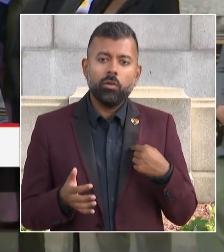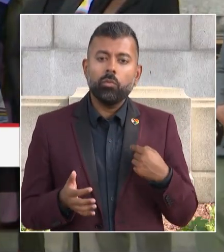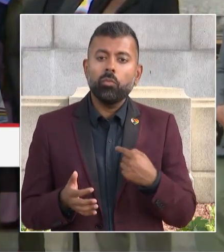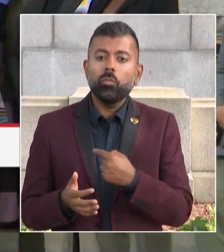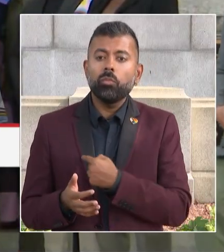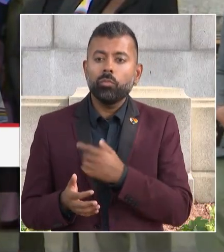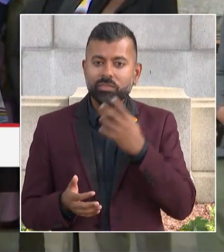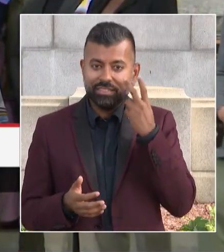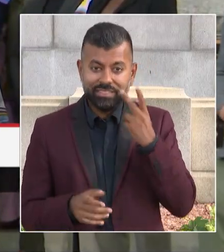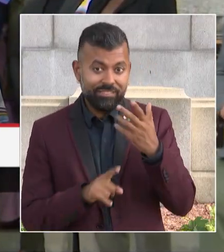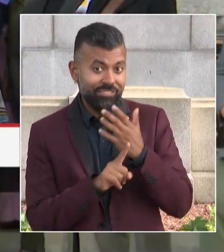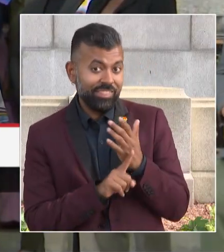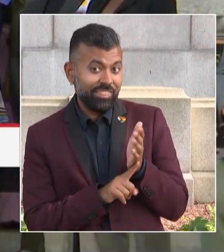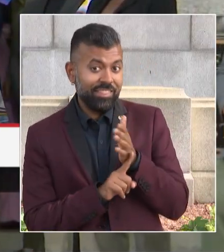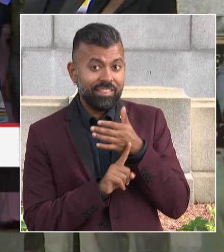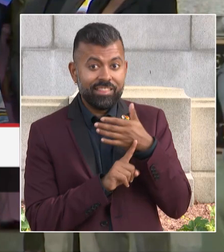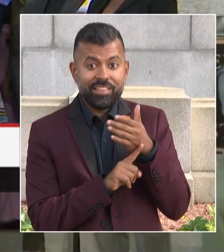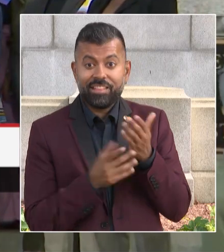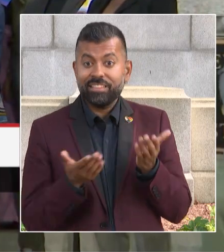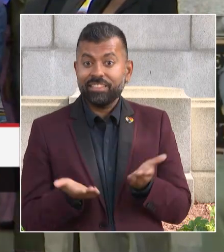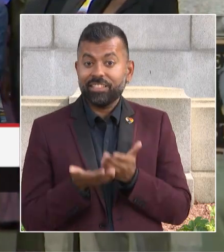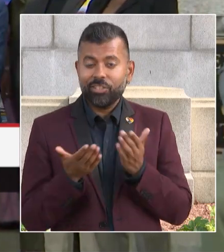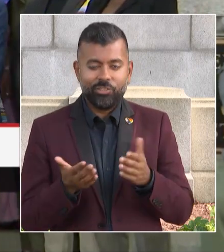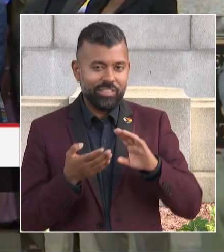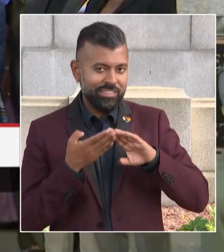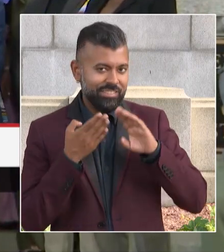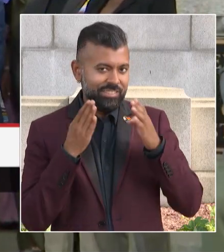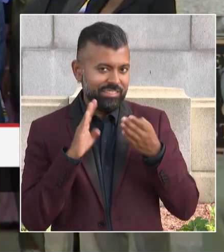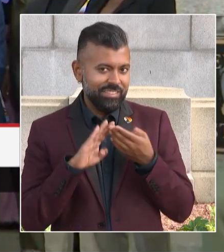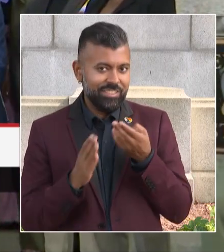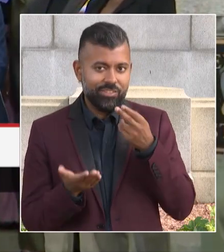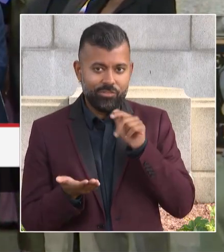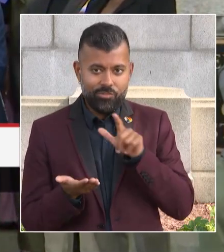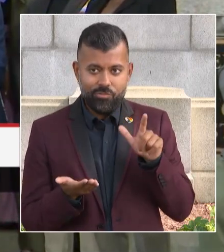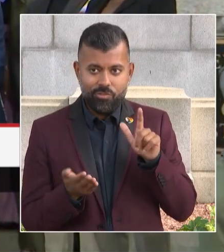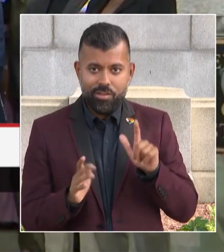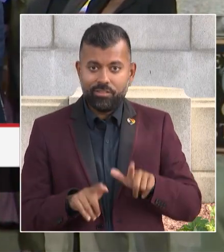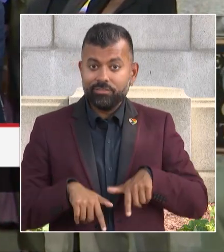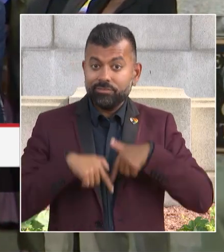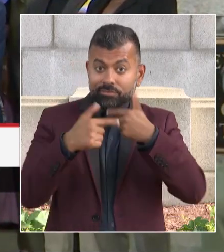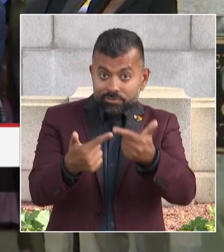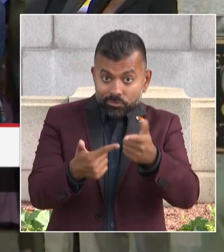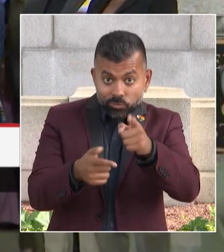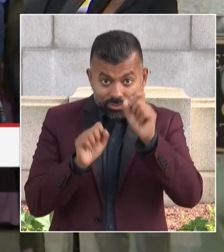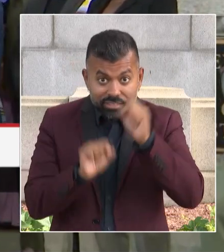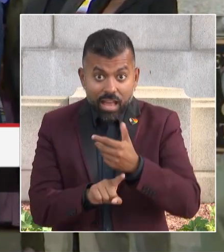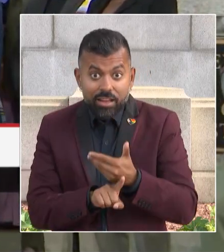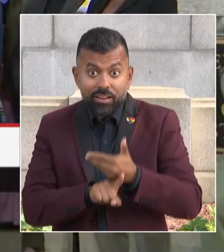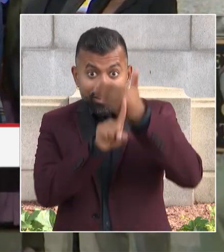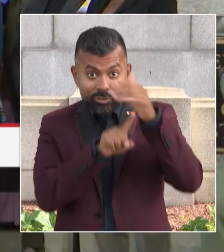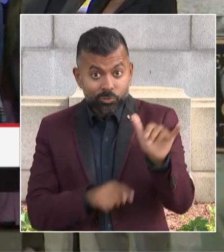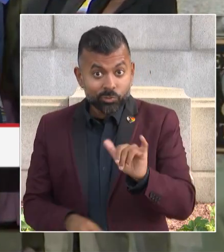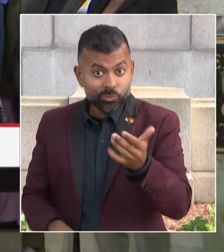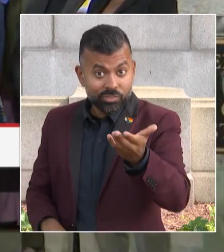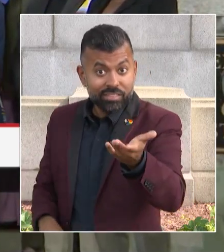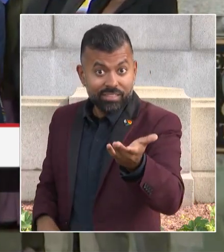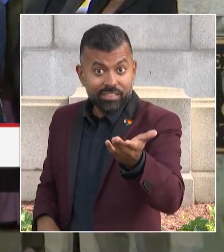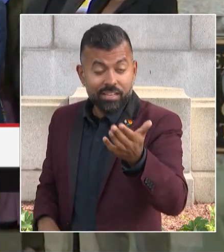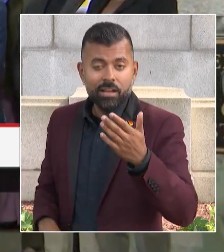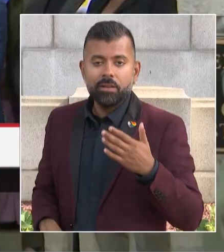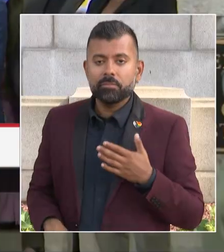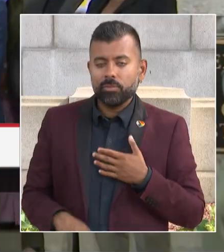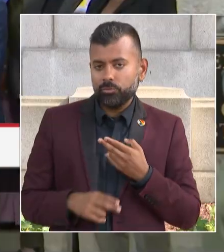today, but you can raise a flag, too. I'll just share a real quick story. When we were going for the